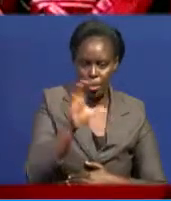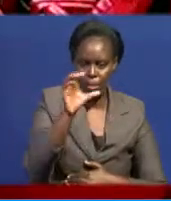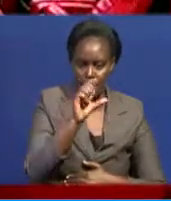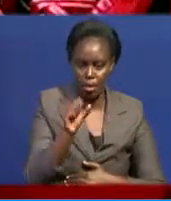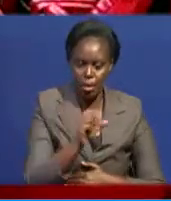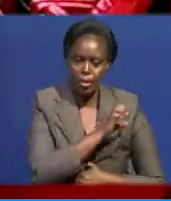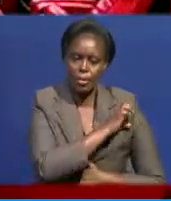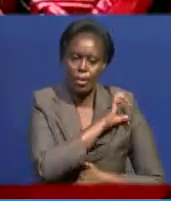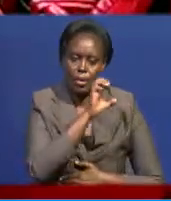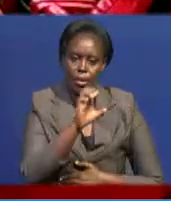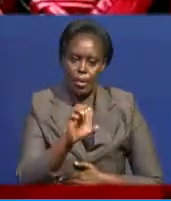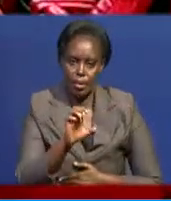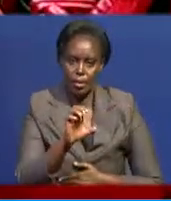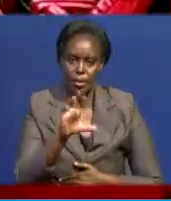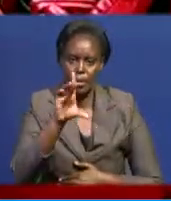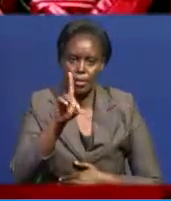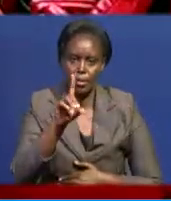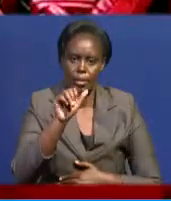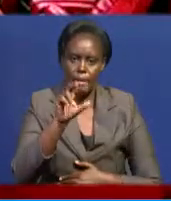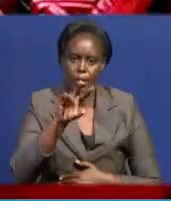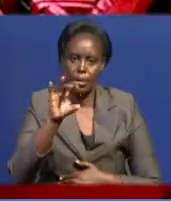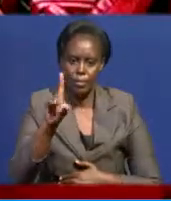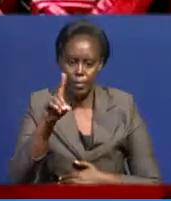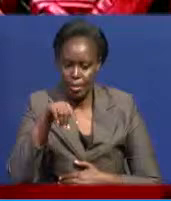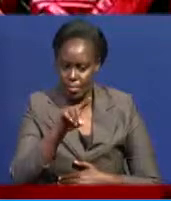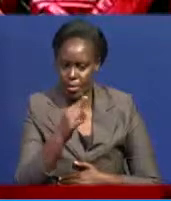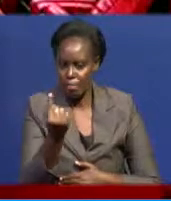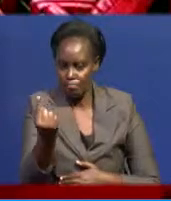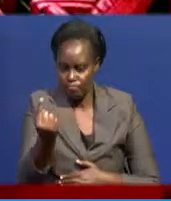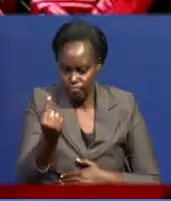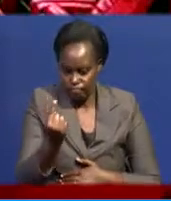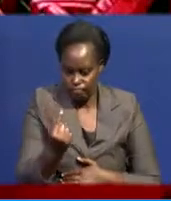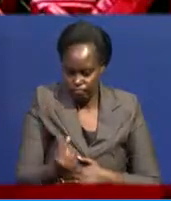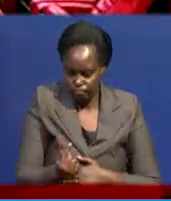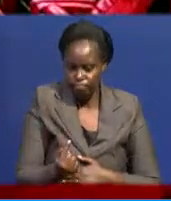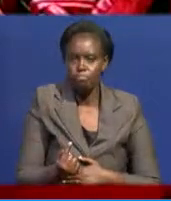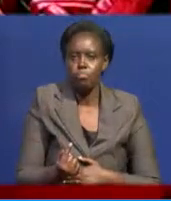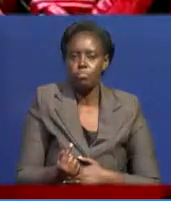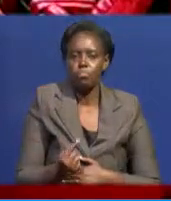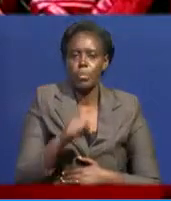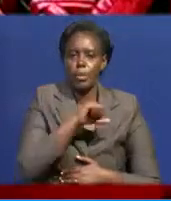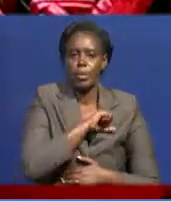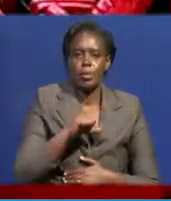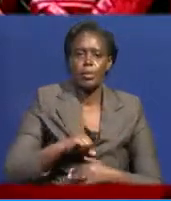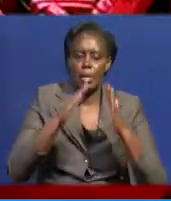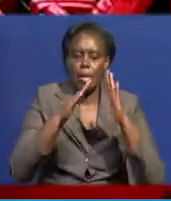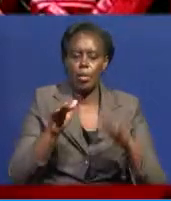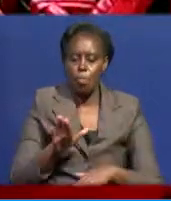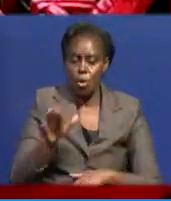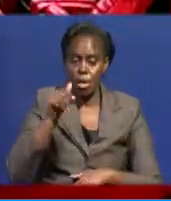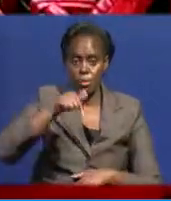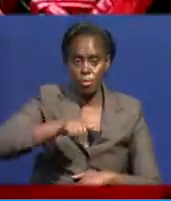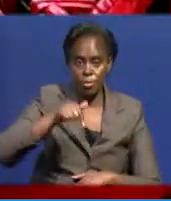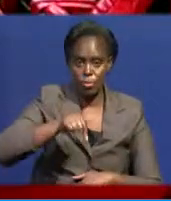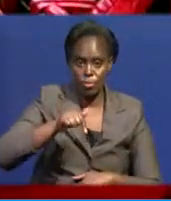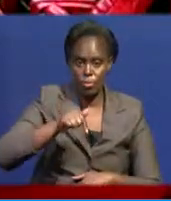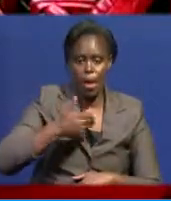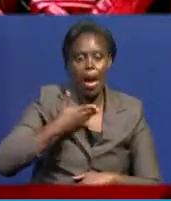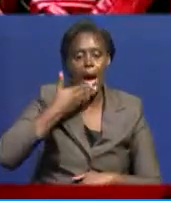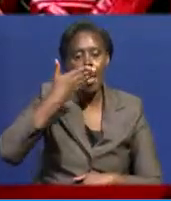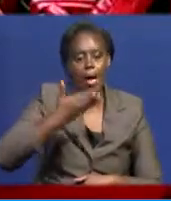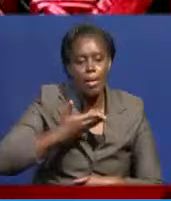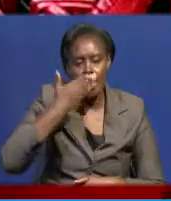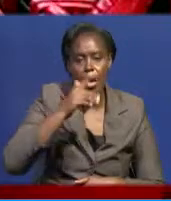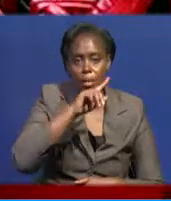Petroleum, Davis Churchill, is also set to appear before the Senate chambers this morning, of course, to respond